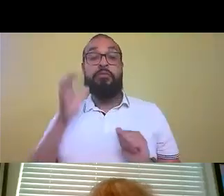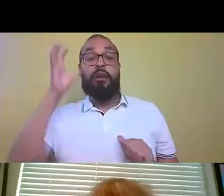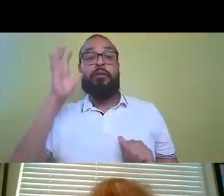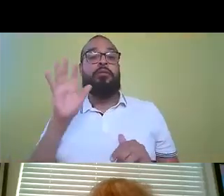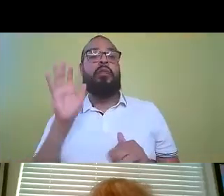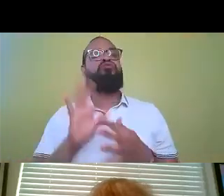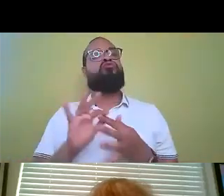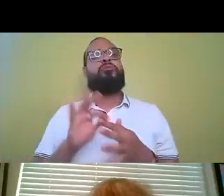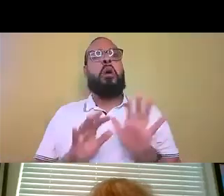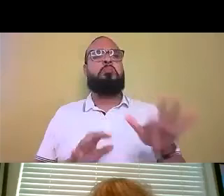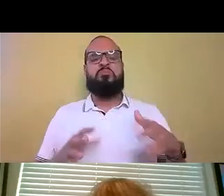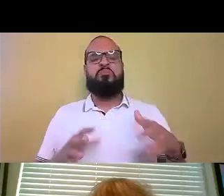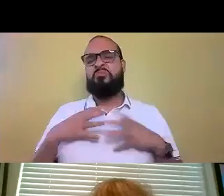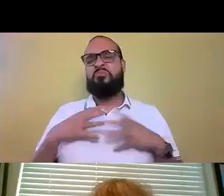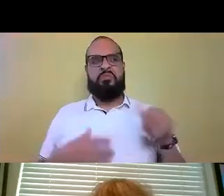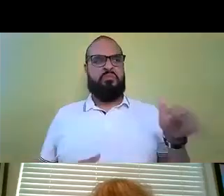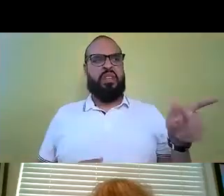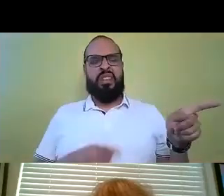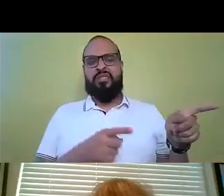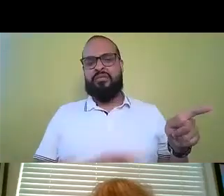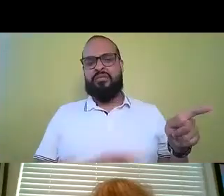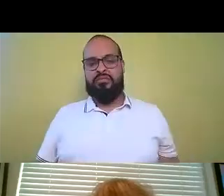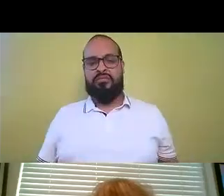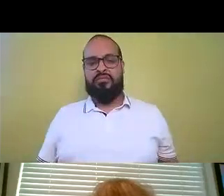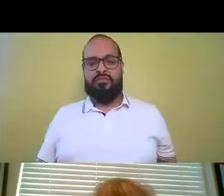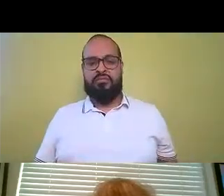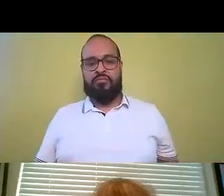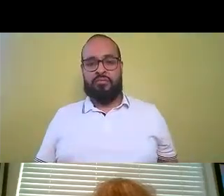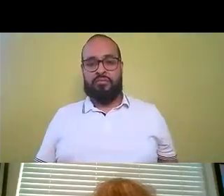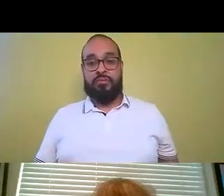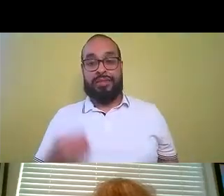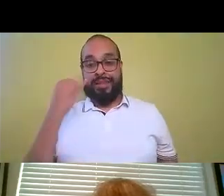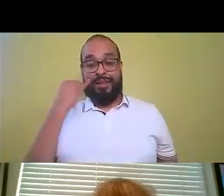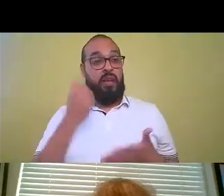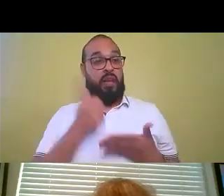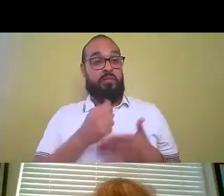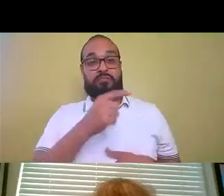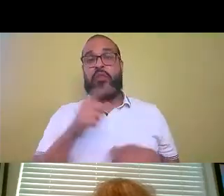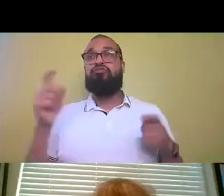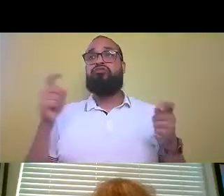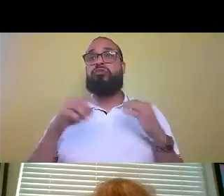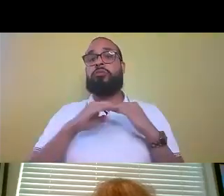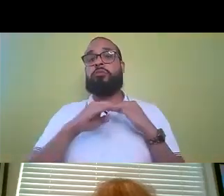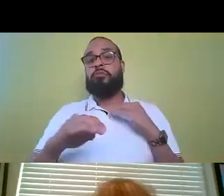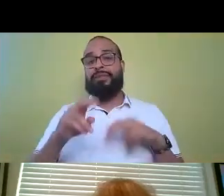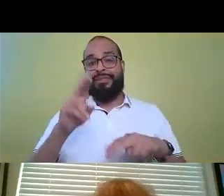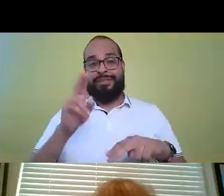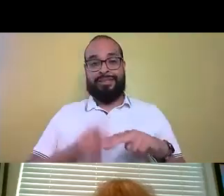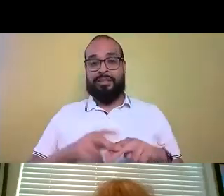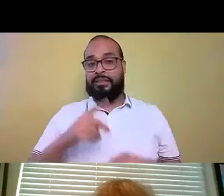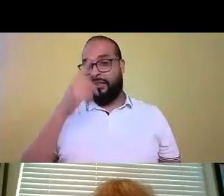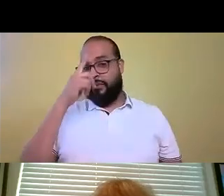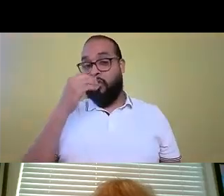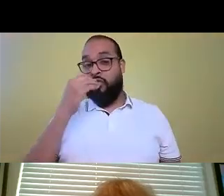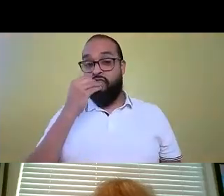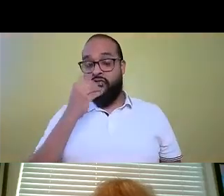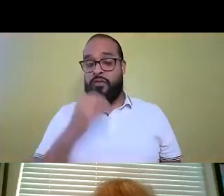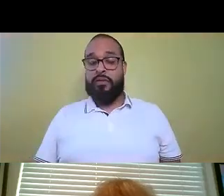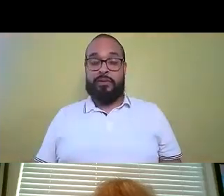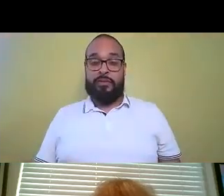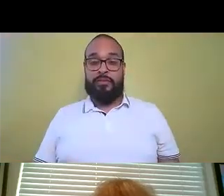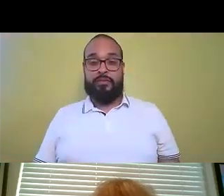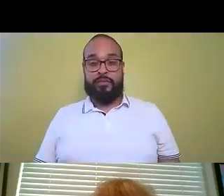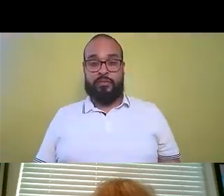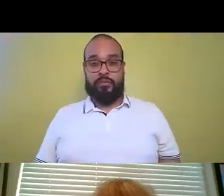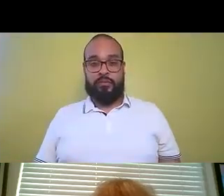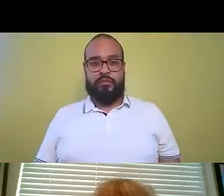on the sofa if that gets them to a just right engine so they can sit for dinner. Others will say, well, we're going to